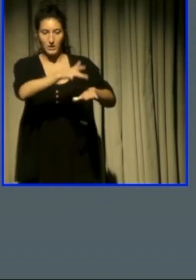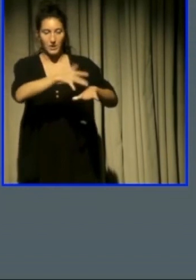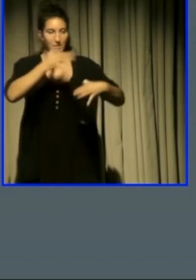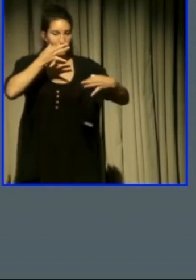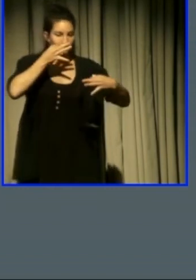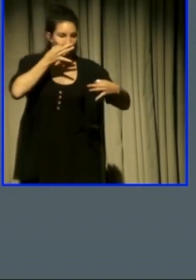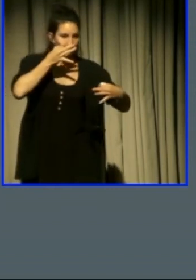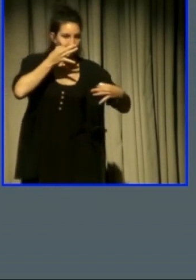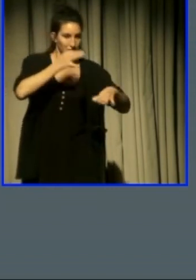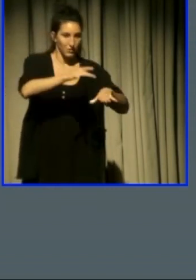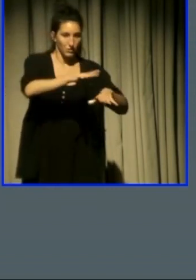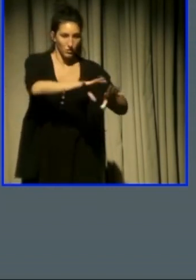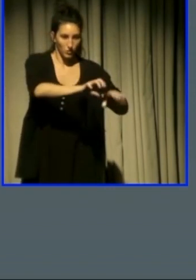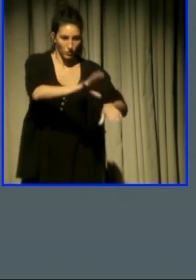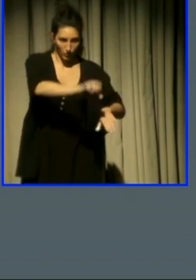well.